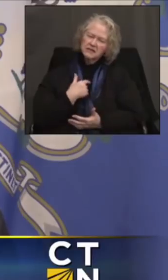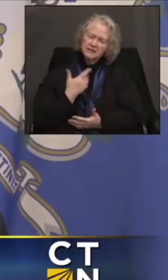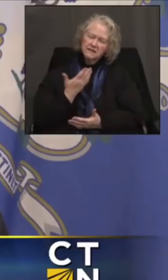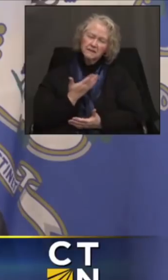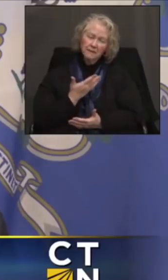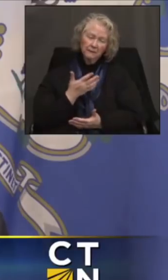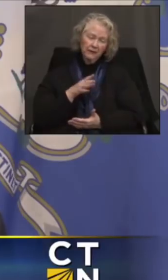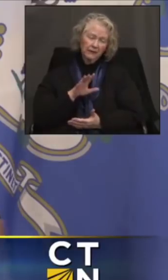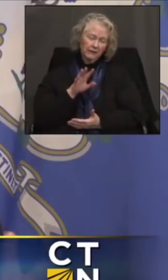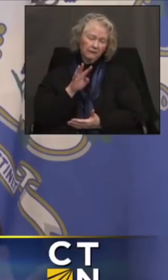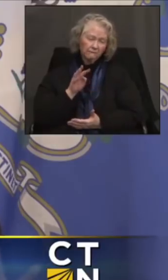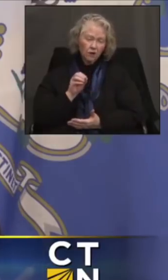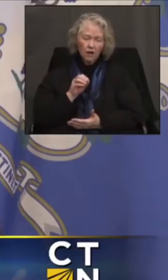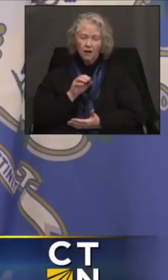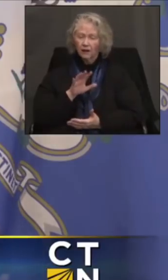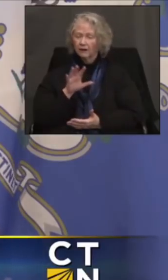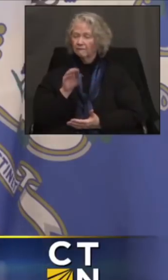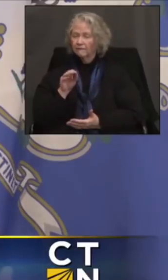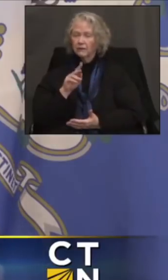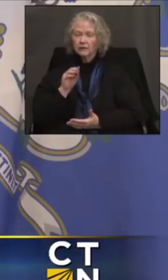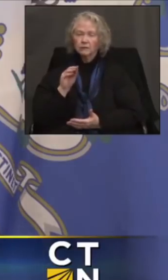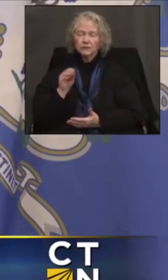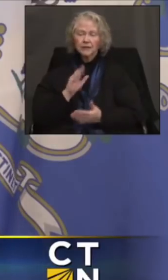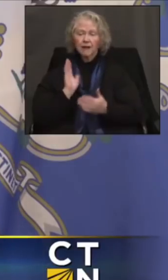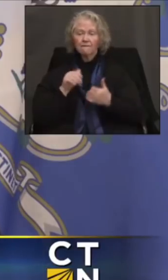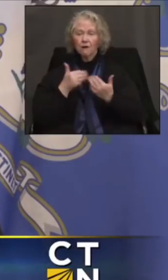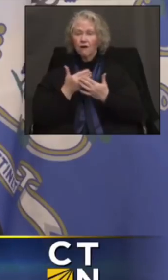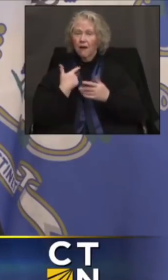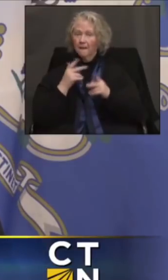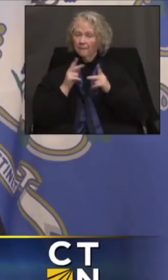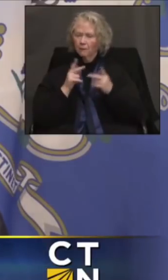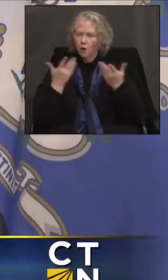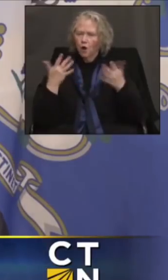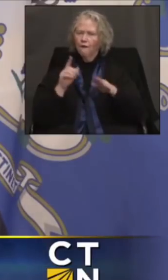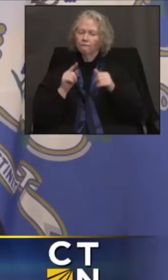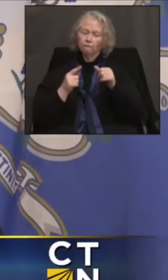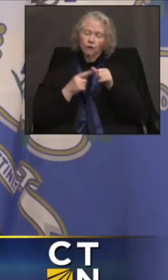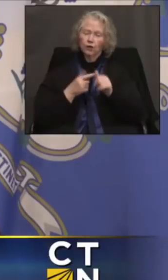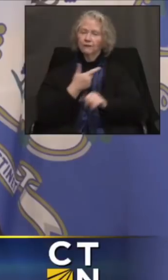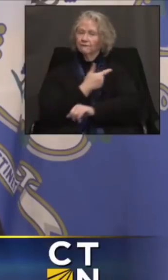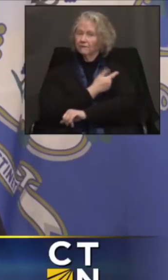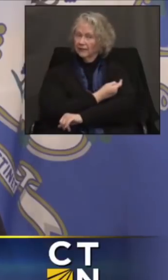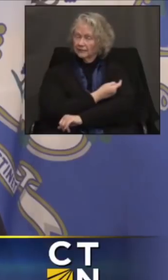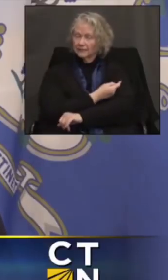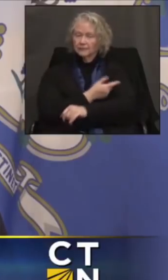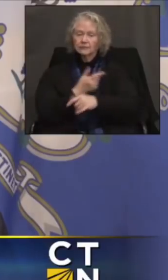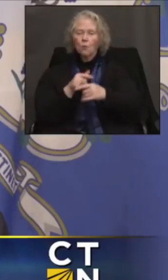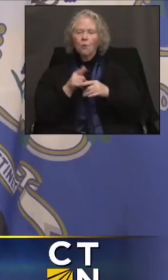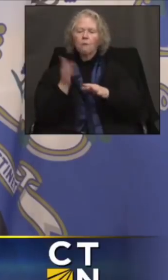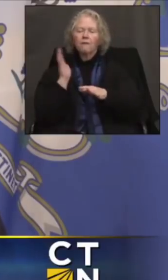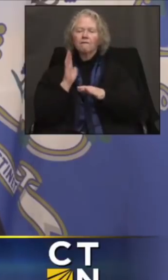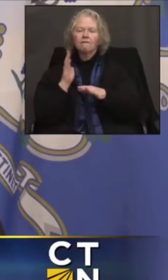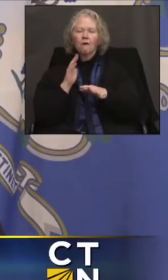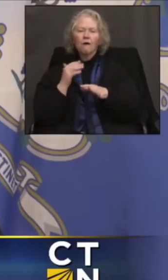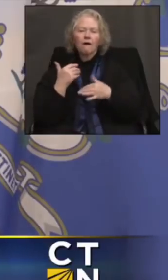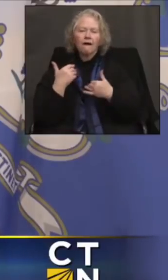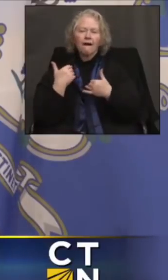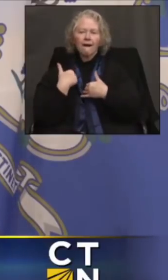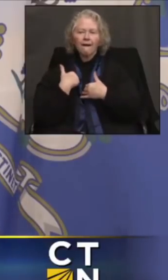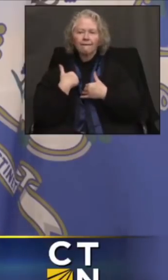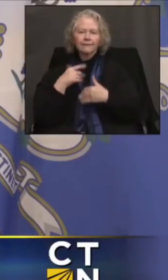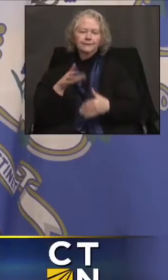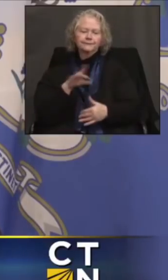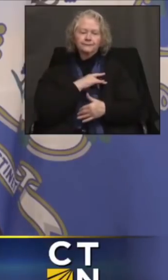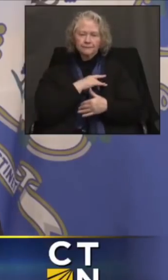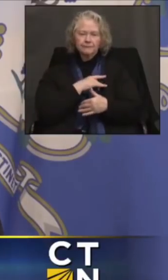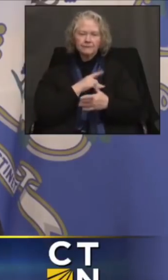40-50% of our people have either had their first vaccination or previously infected and have some antibodies. And yet you still